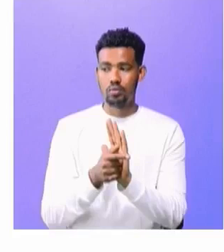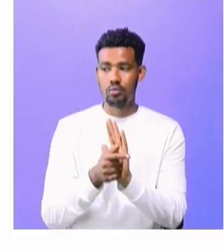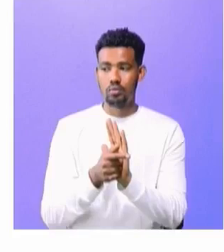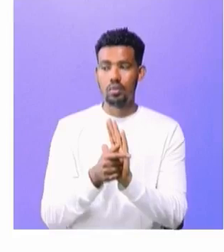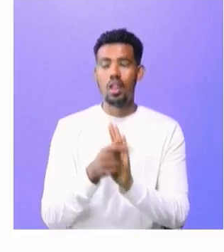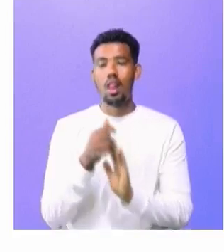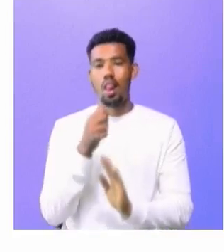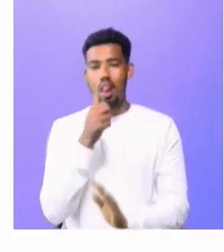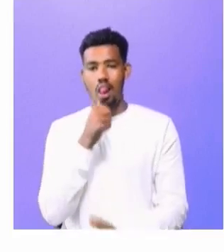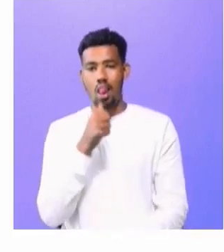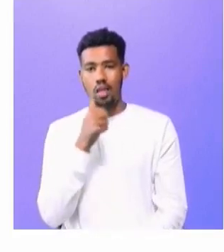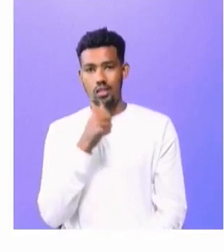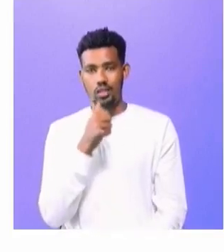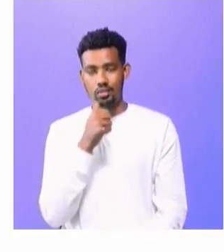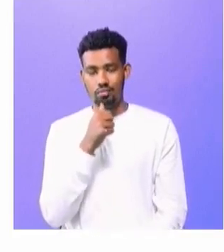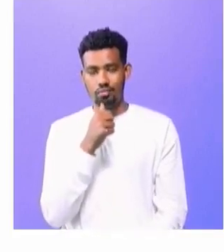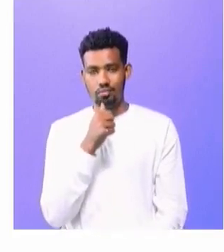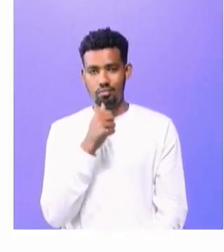lady,